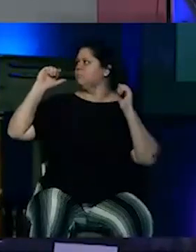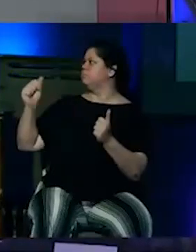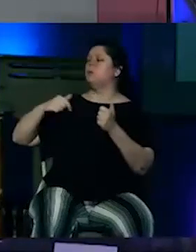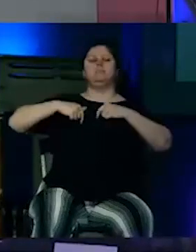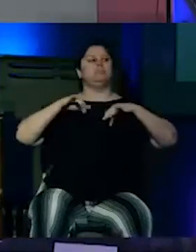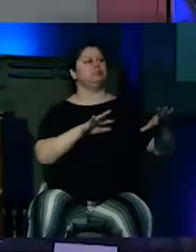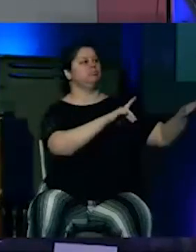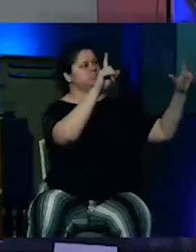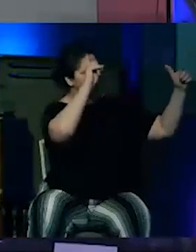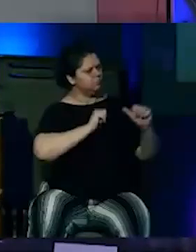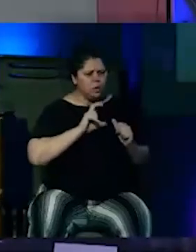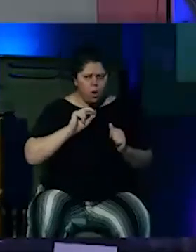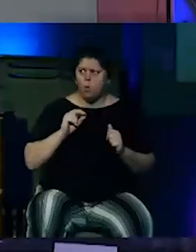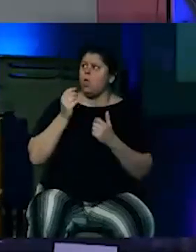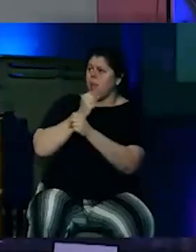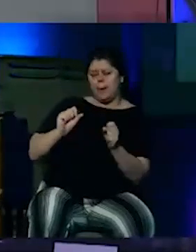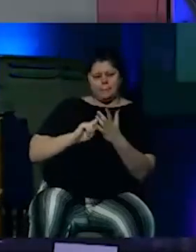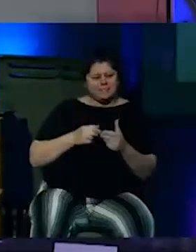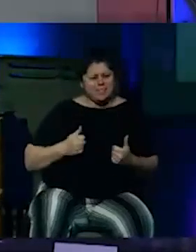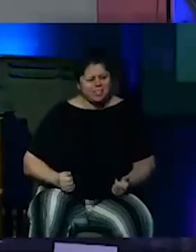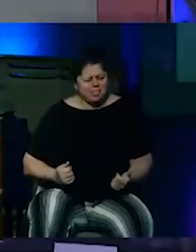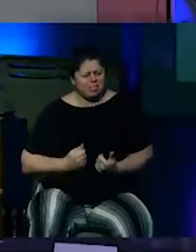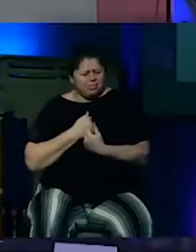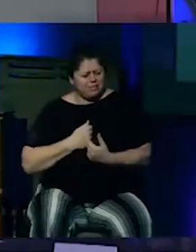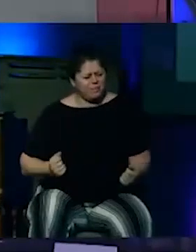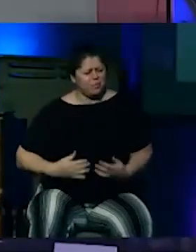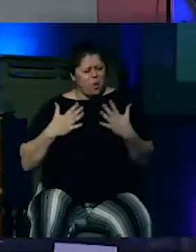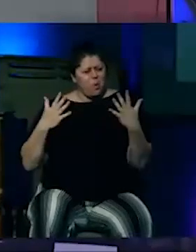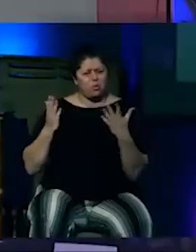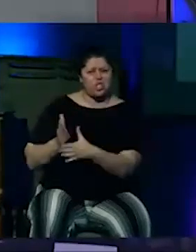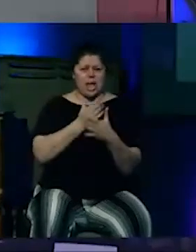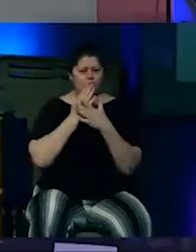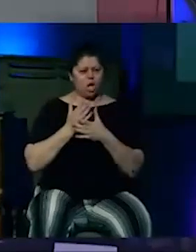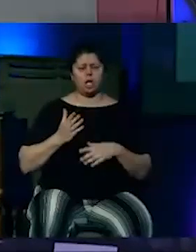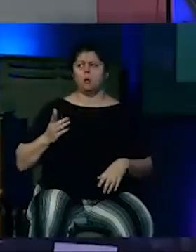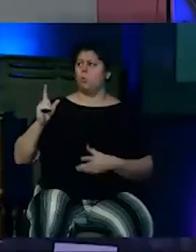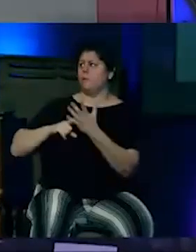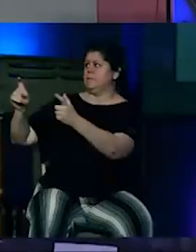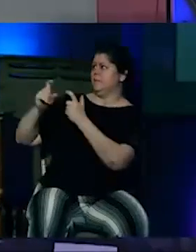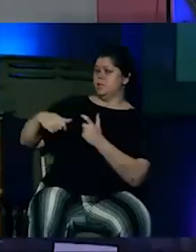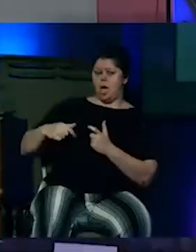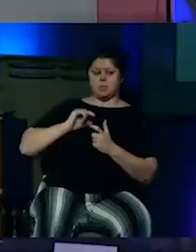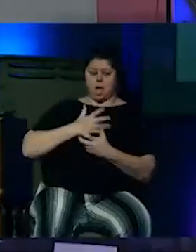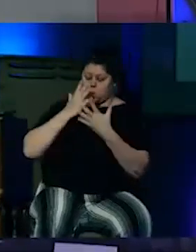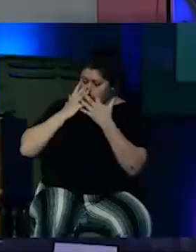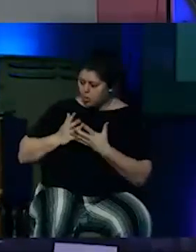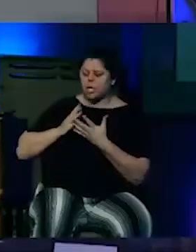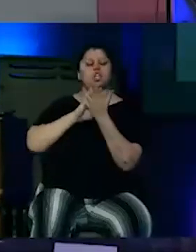to love, to grow, to share that which was given to us, to turn our mourning into